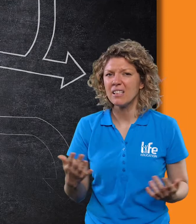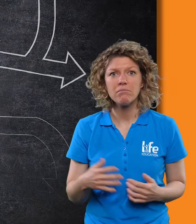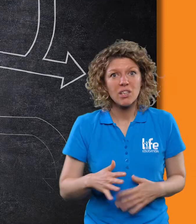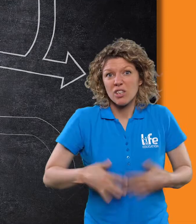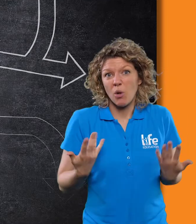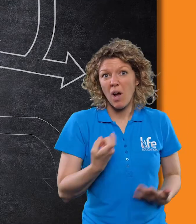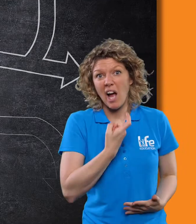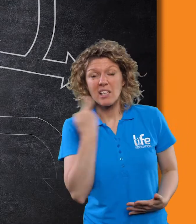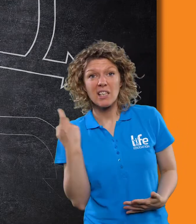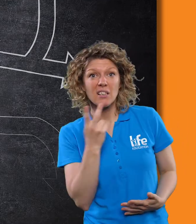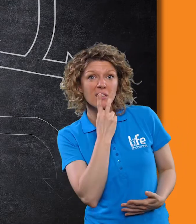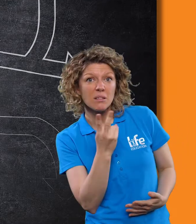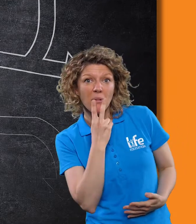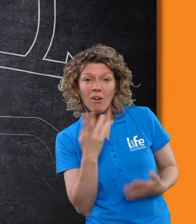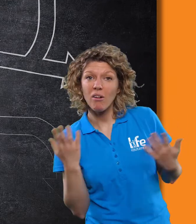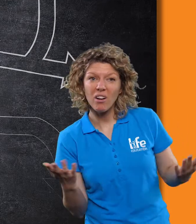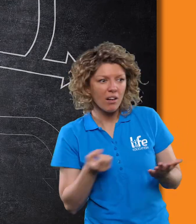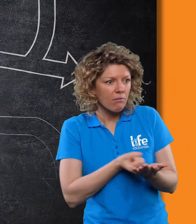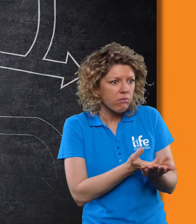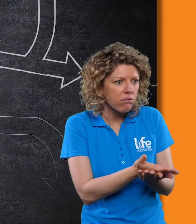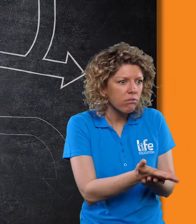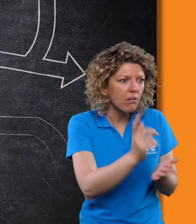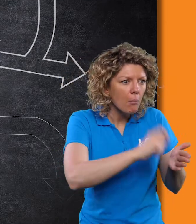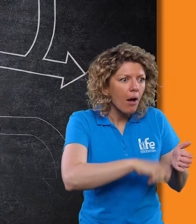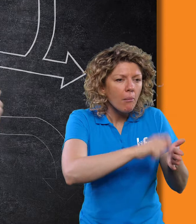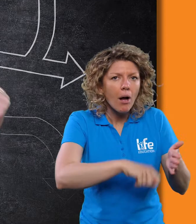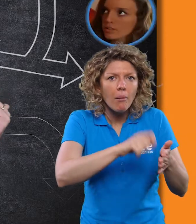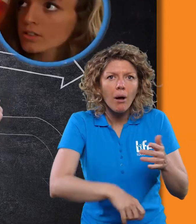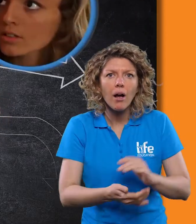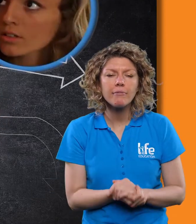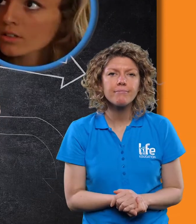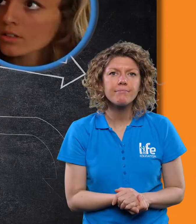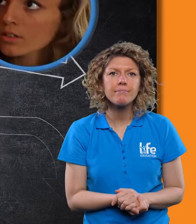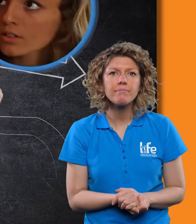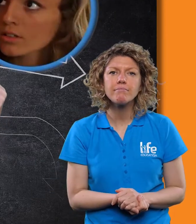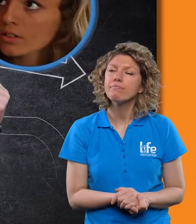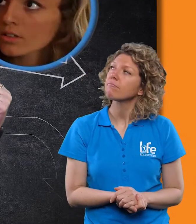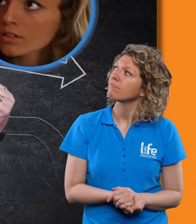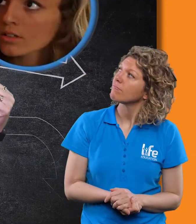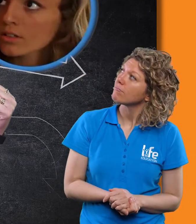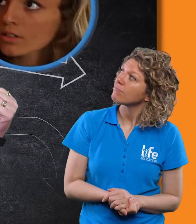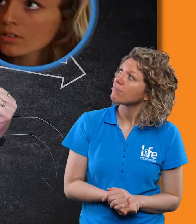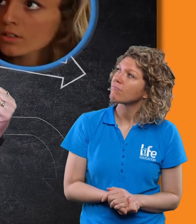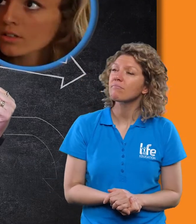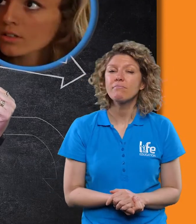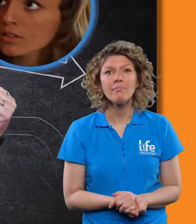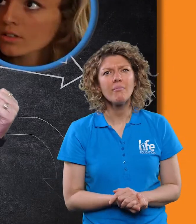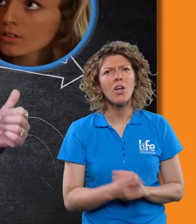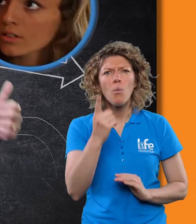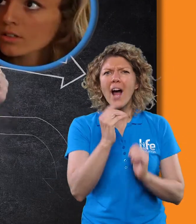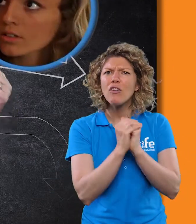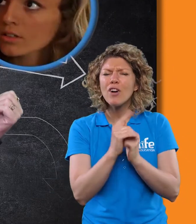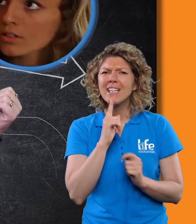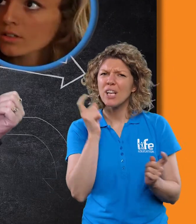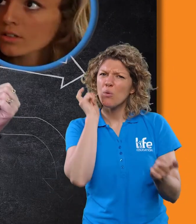addicted to cigarettes and end up spending lots of their money buying them. Christy's friend was worried about Christy's smoking.